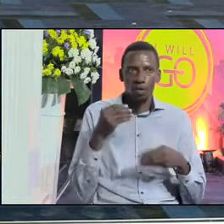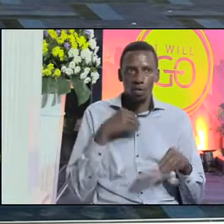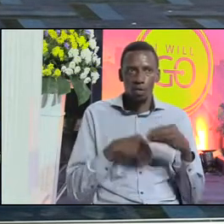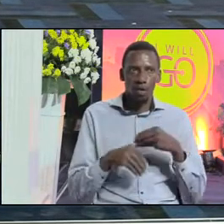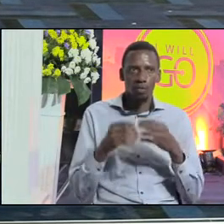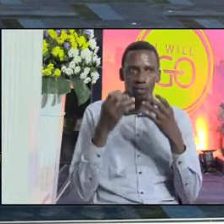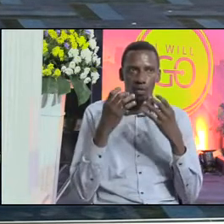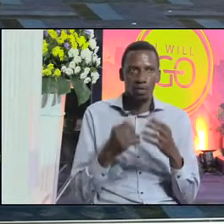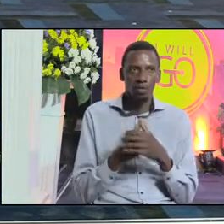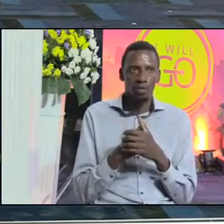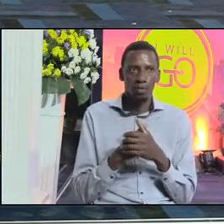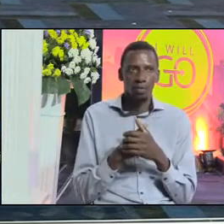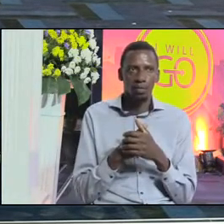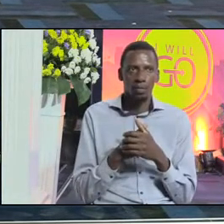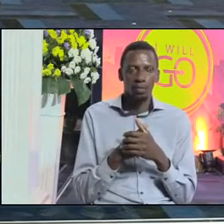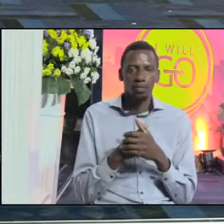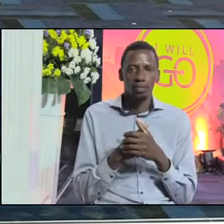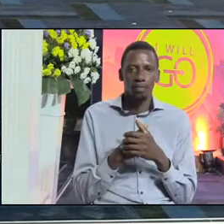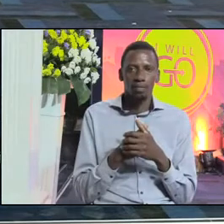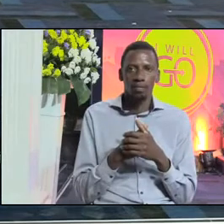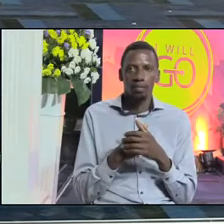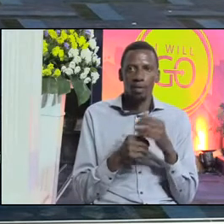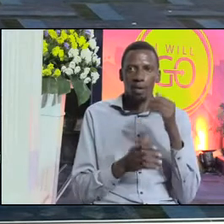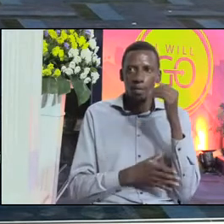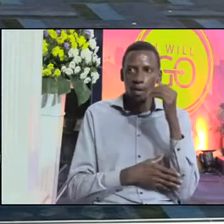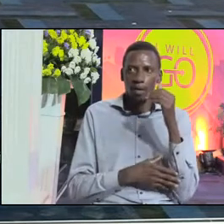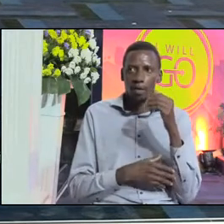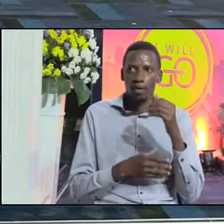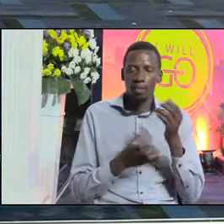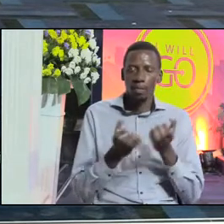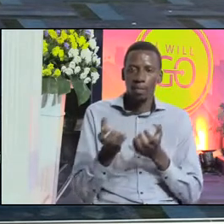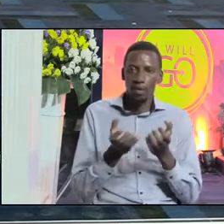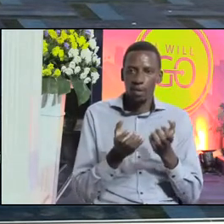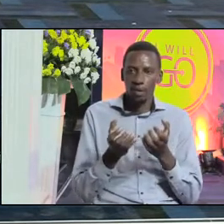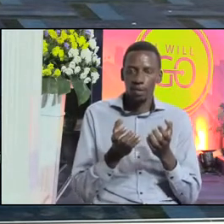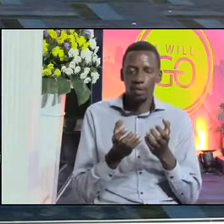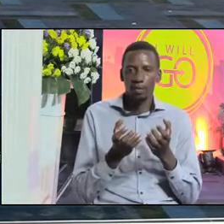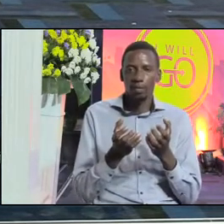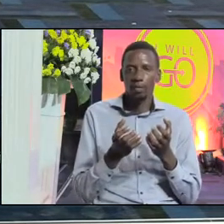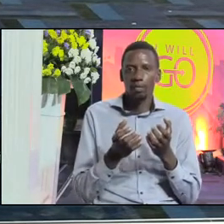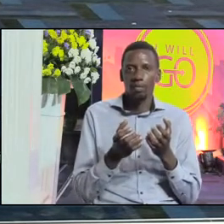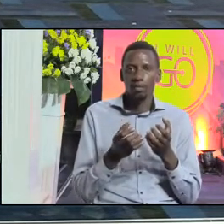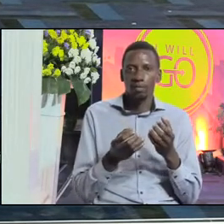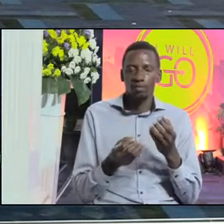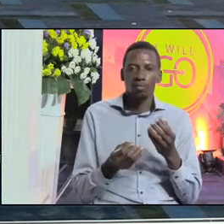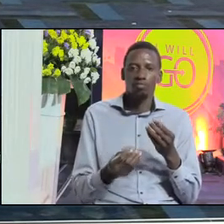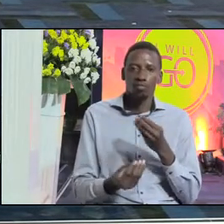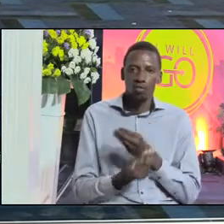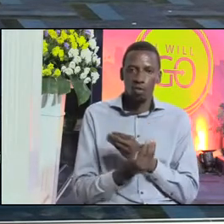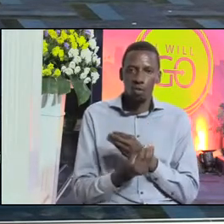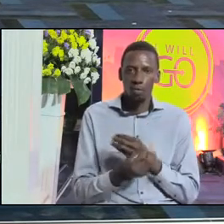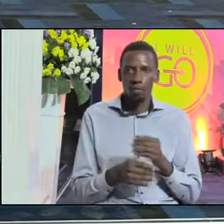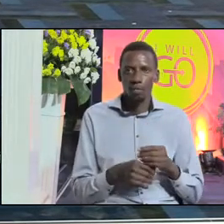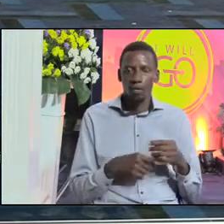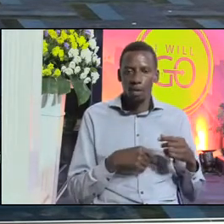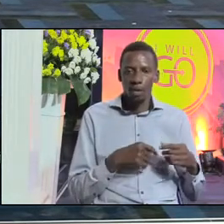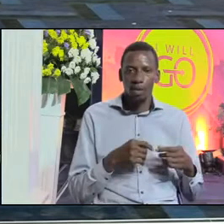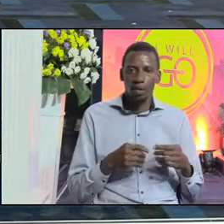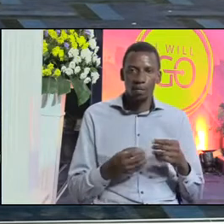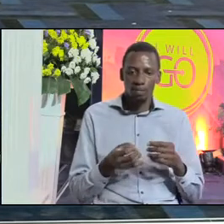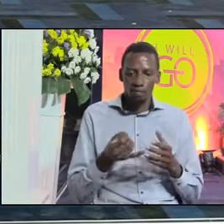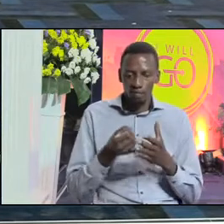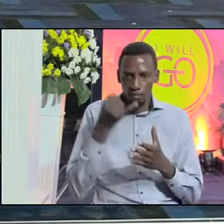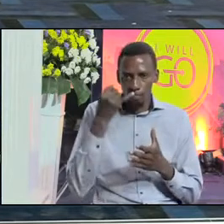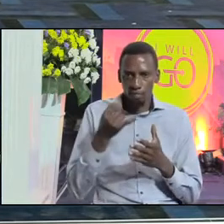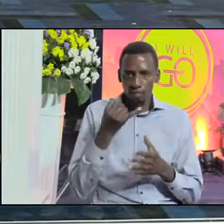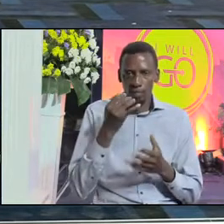and shady deals and businesses are common. The Rome of heartless drug dealers and